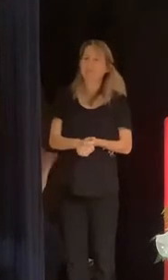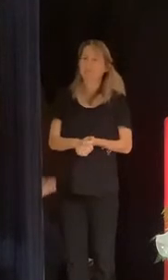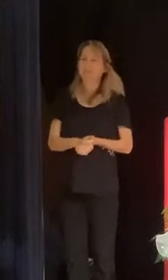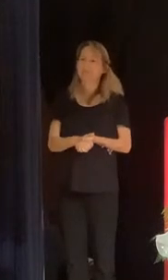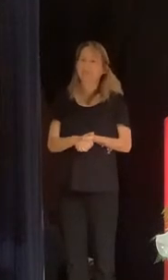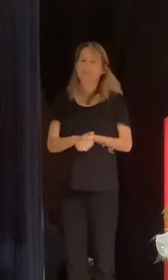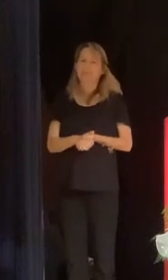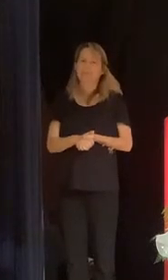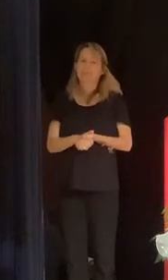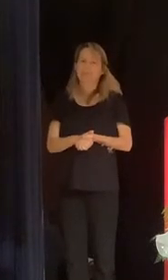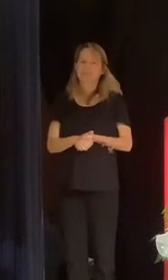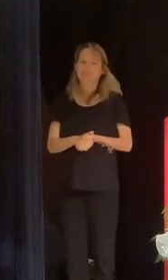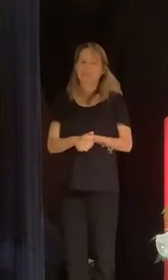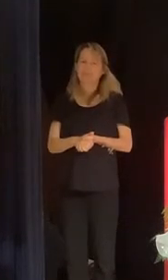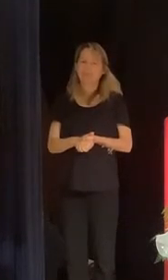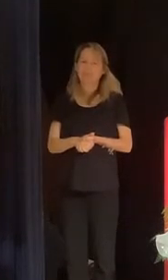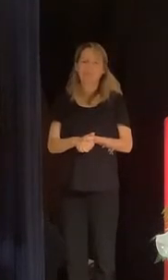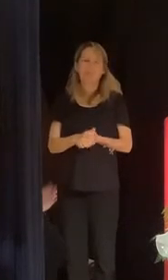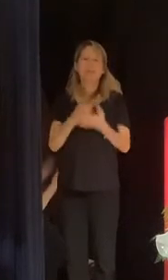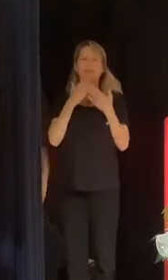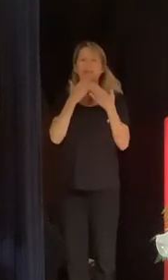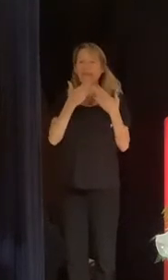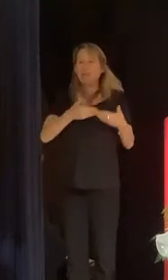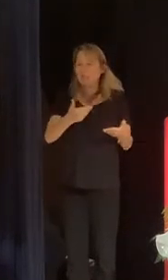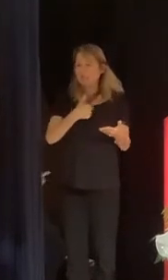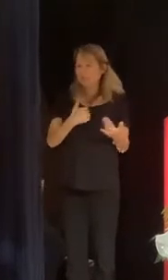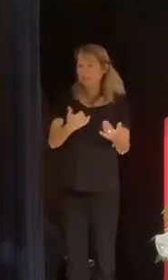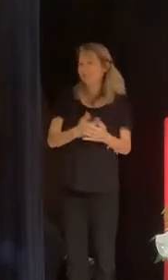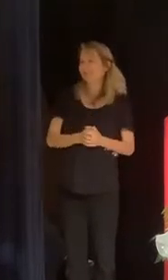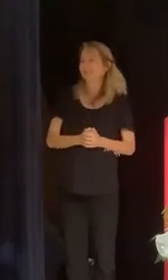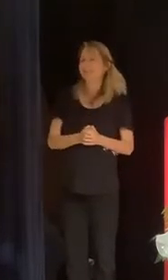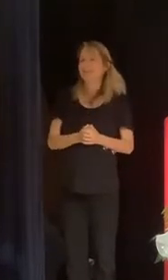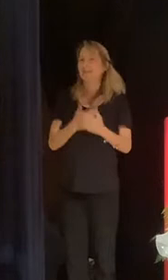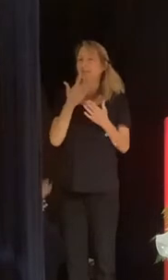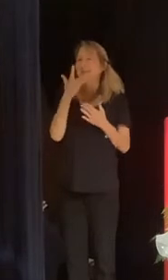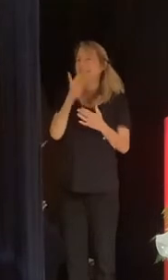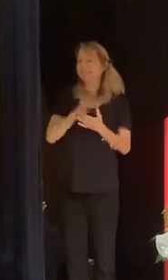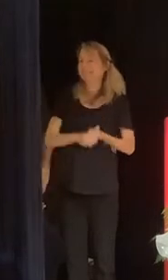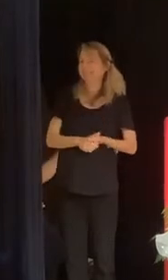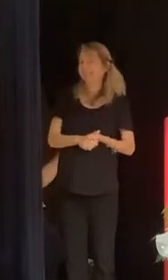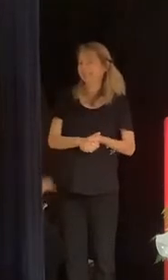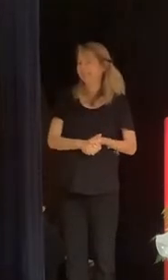congratulations. Thank you for inviting me tonight, and good luck.